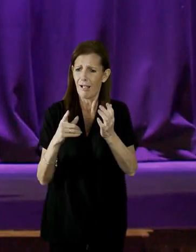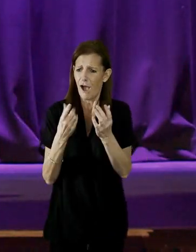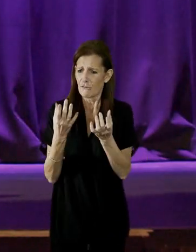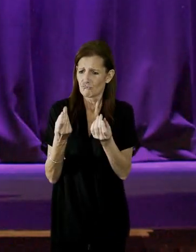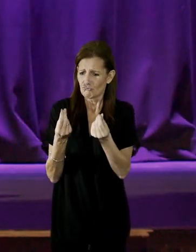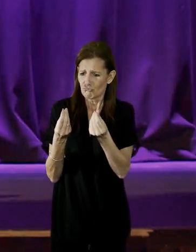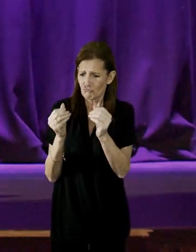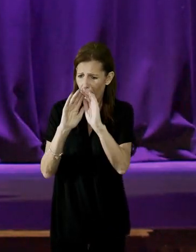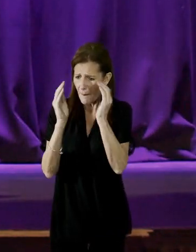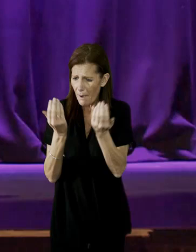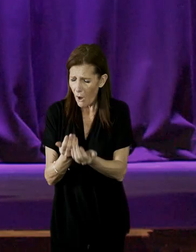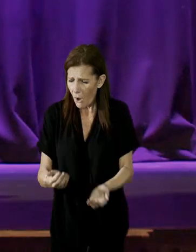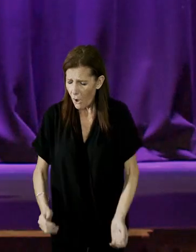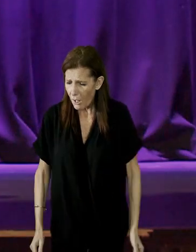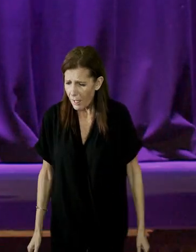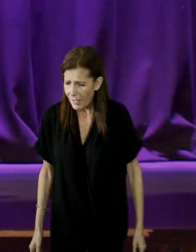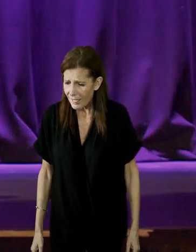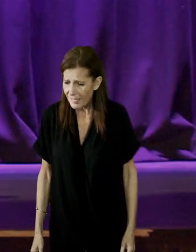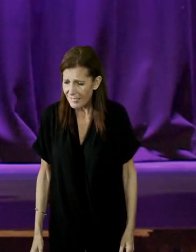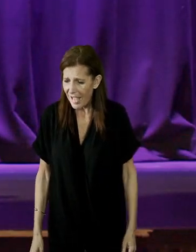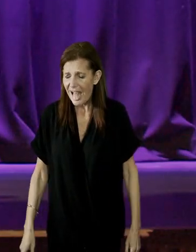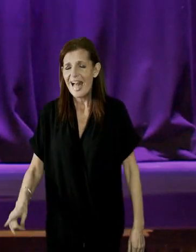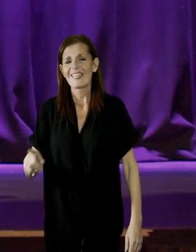And that is why I love the Paralympics.